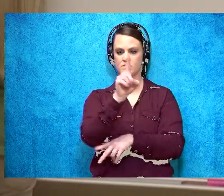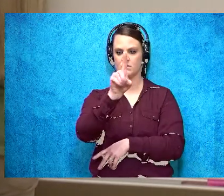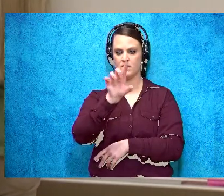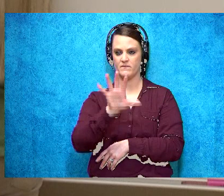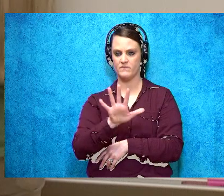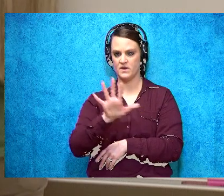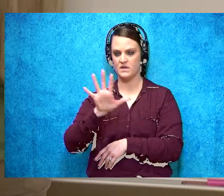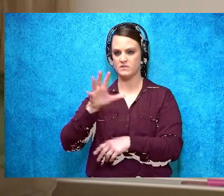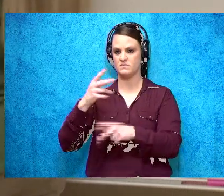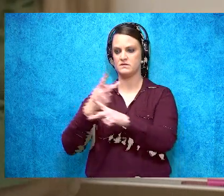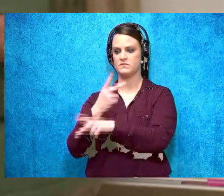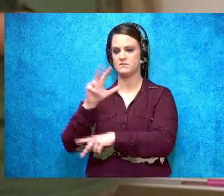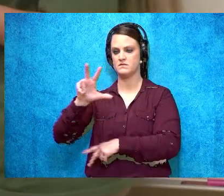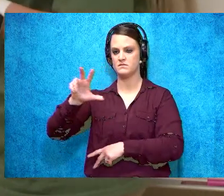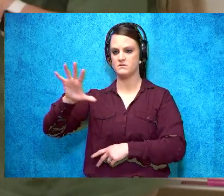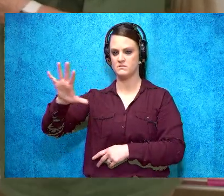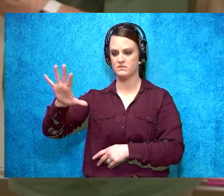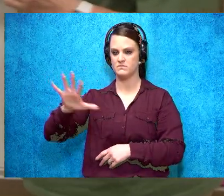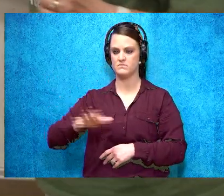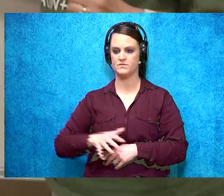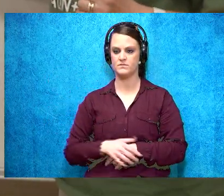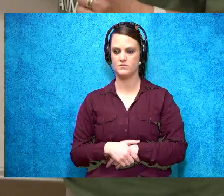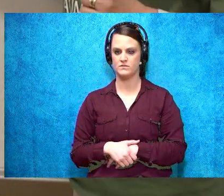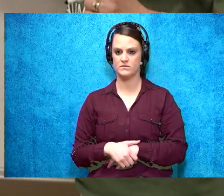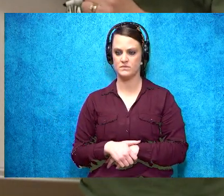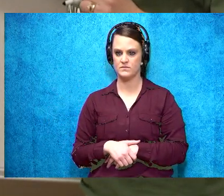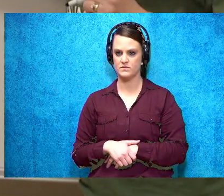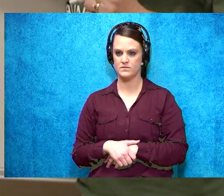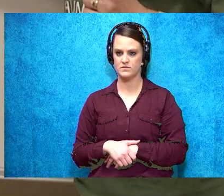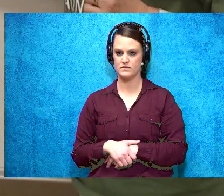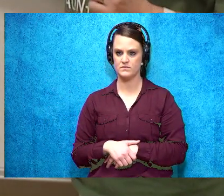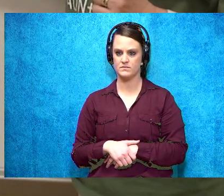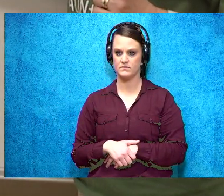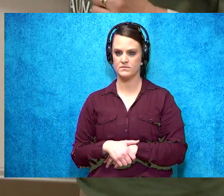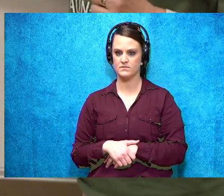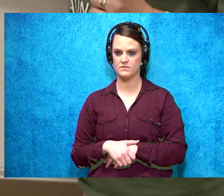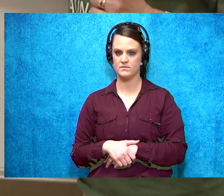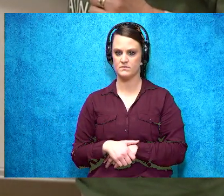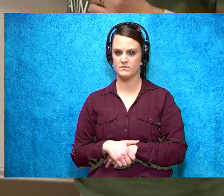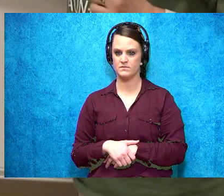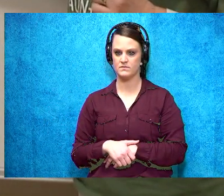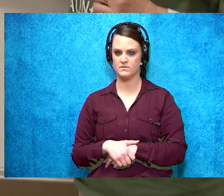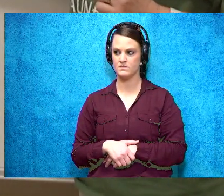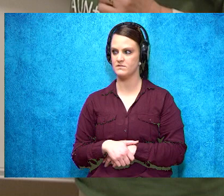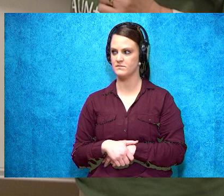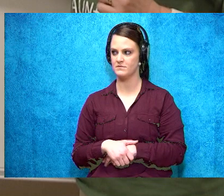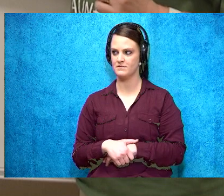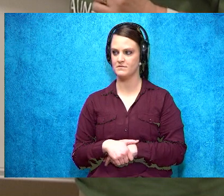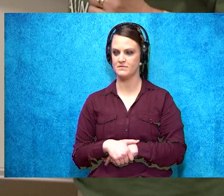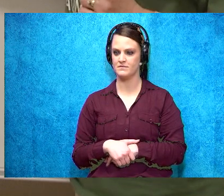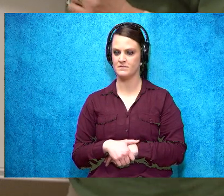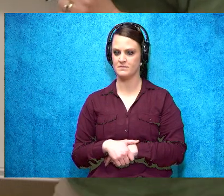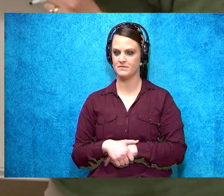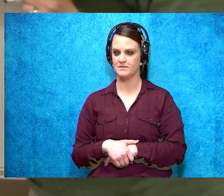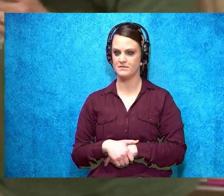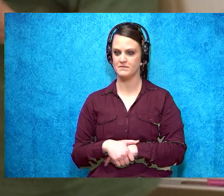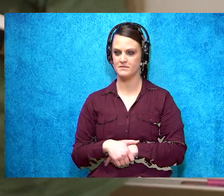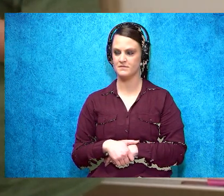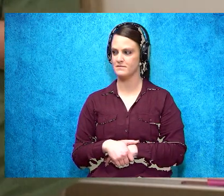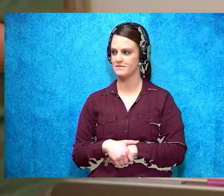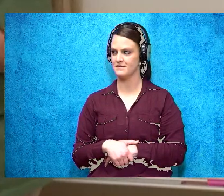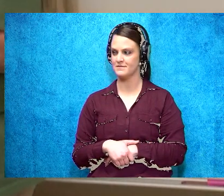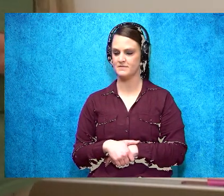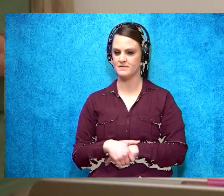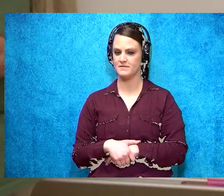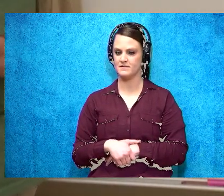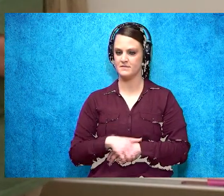1/5 times 35. Now what's next? We have